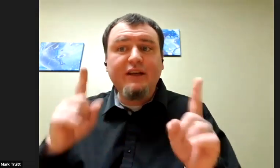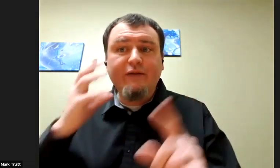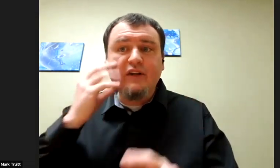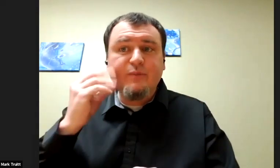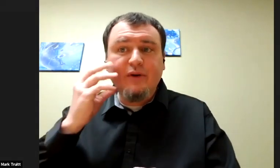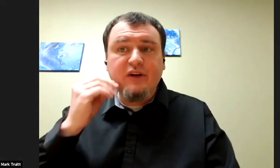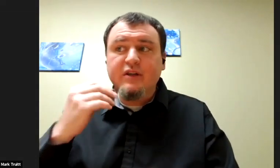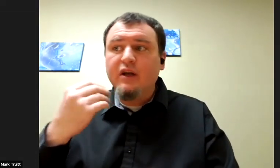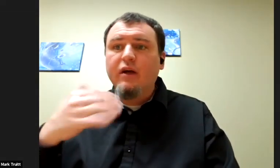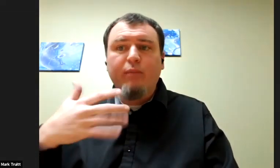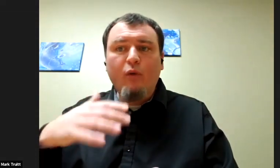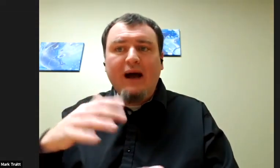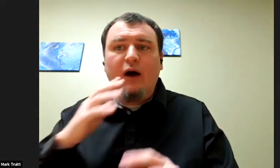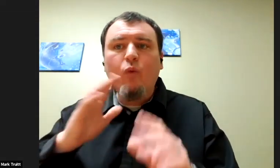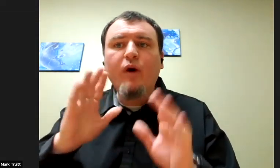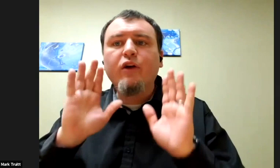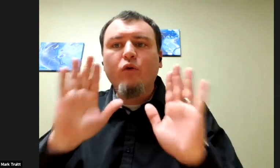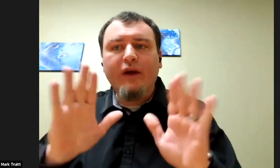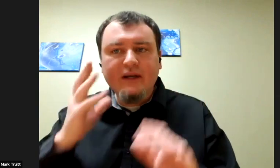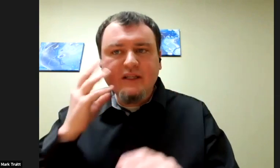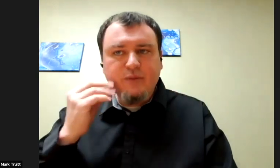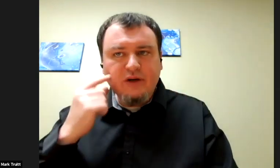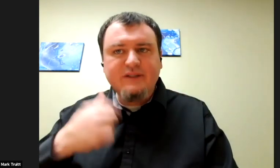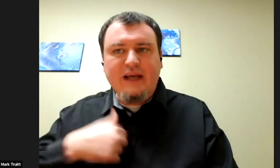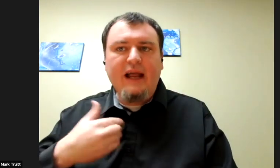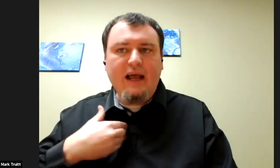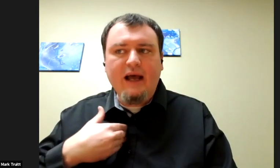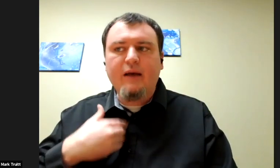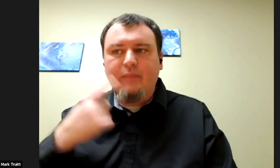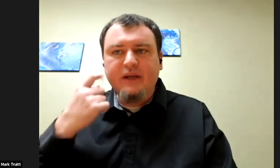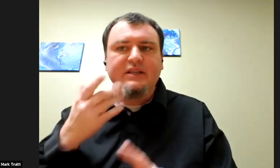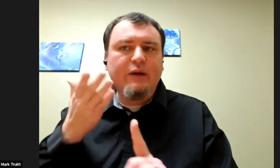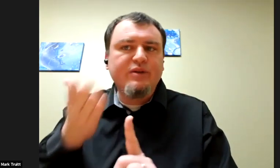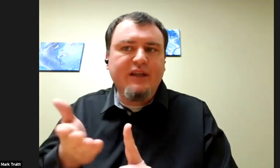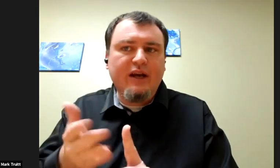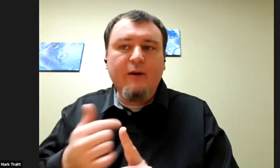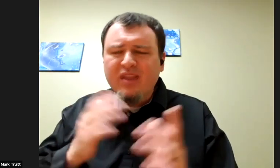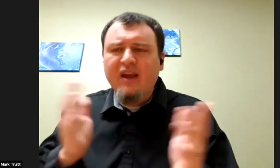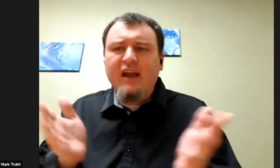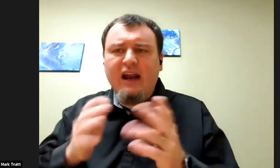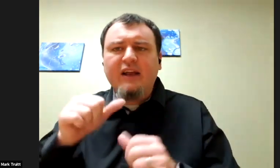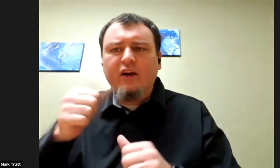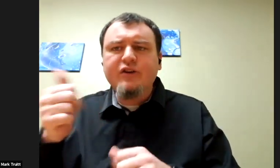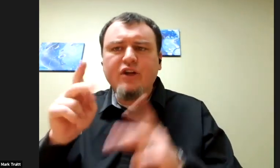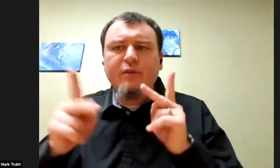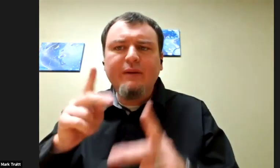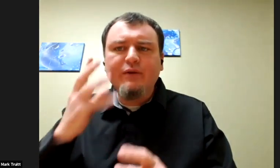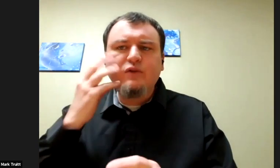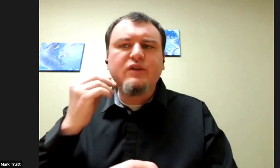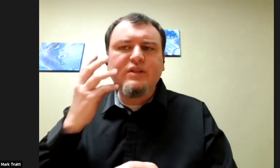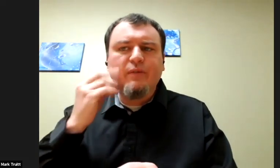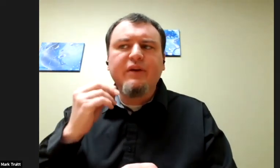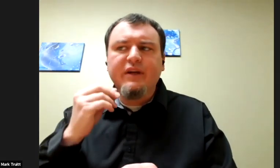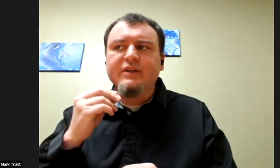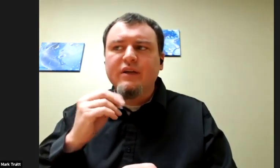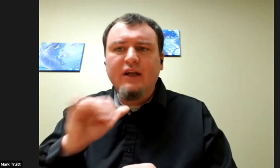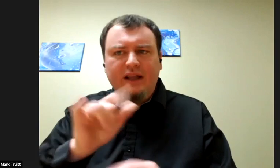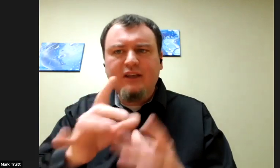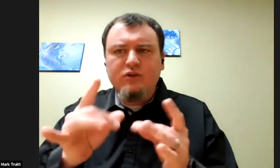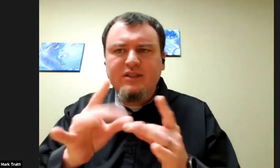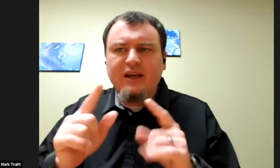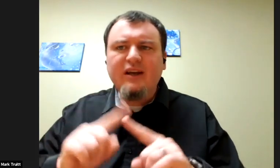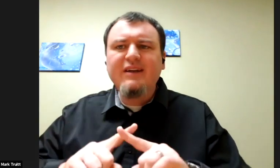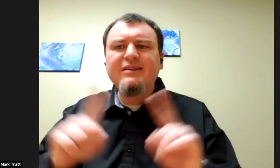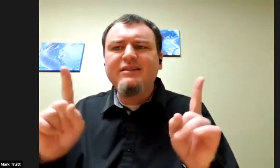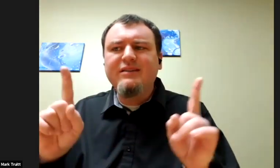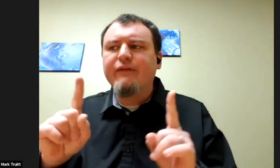was just a different experience. But wow, what a great experience I had because I was there. And I encourage other people to experience,